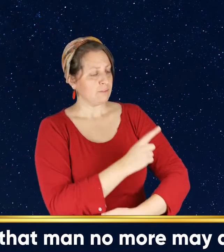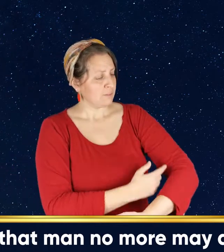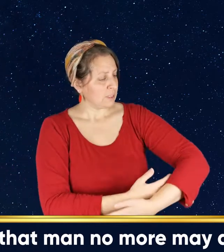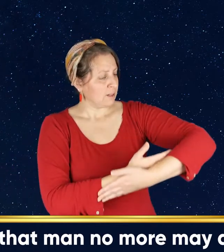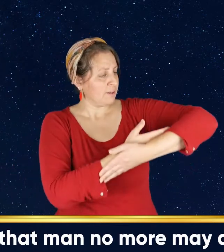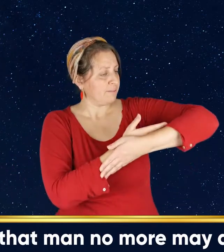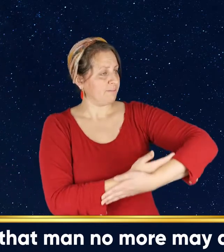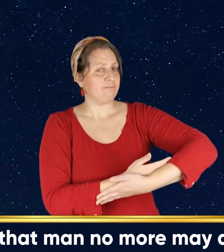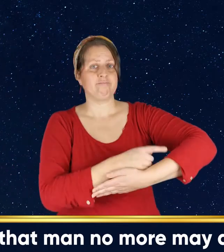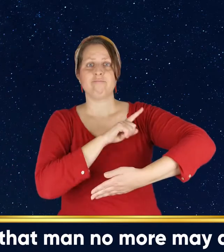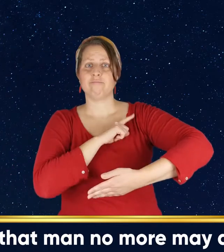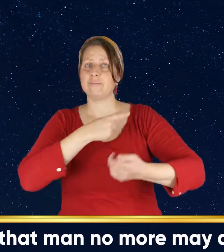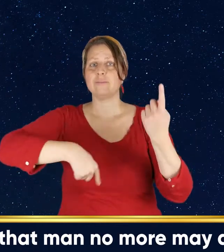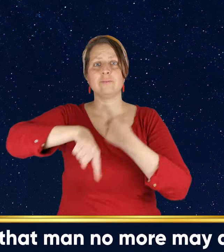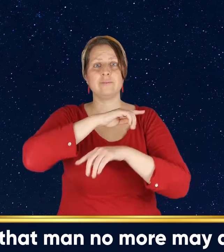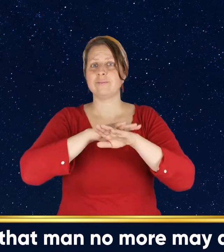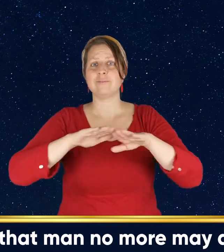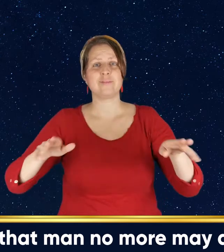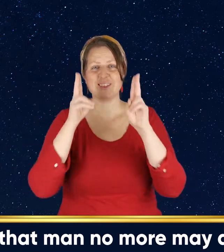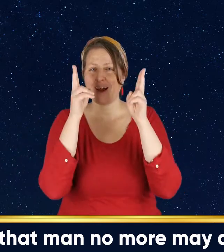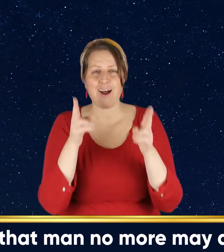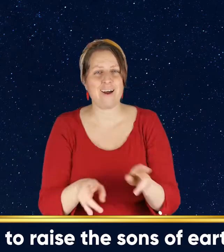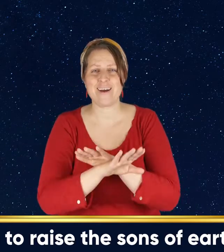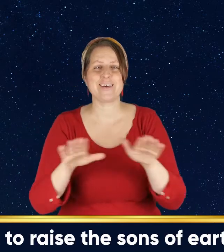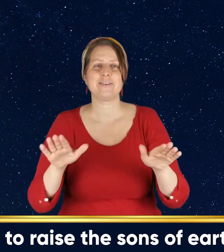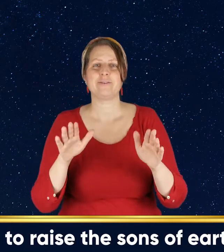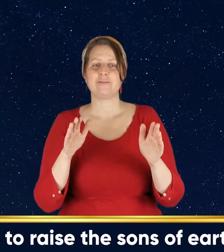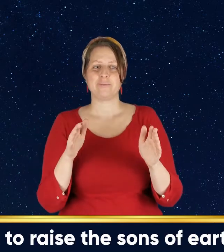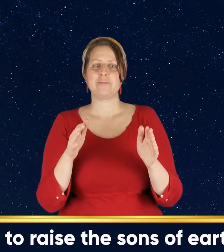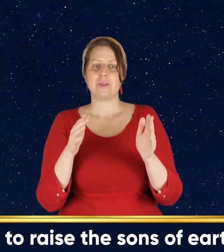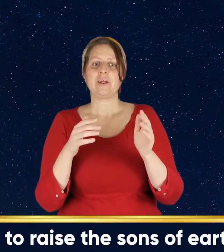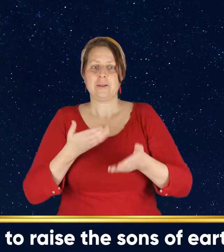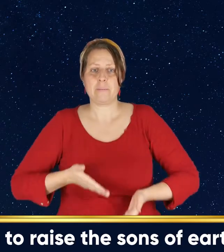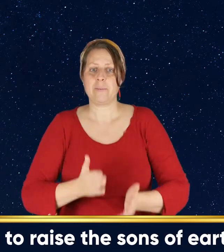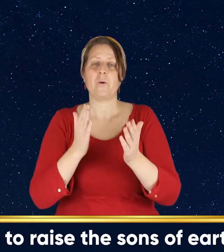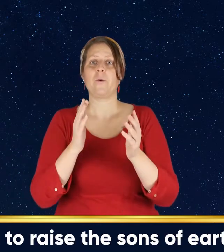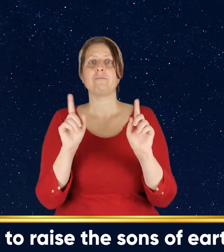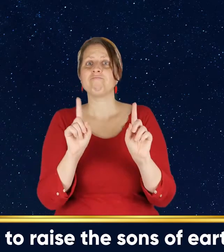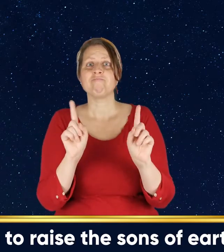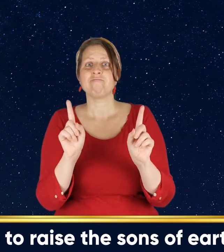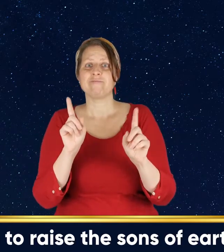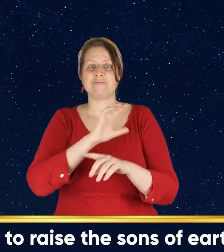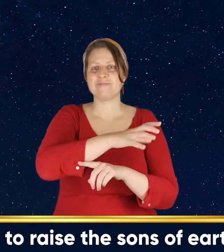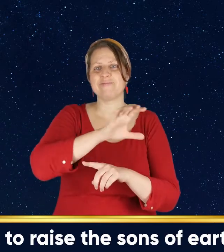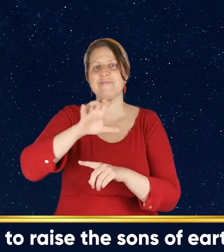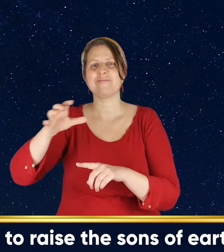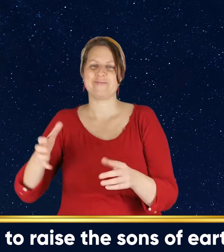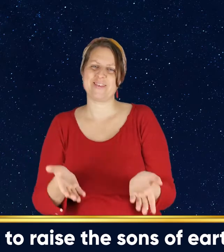that man no more may die, born to raise the sun.